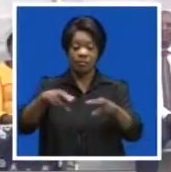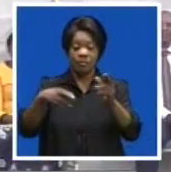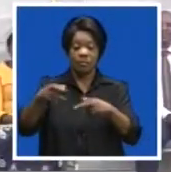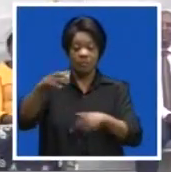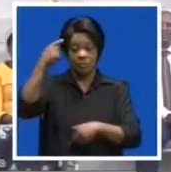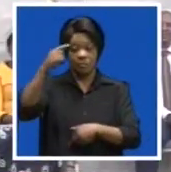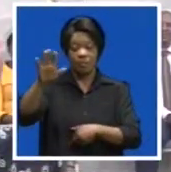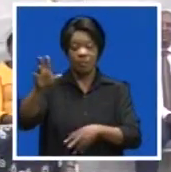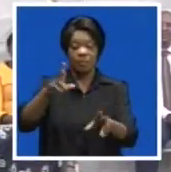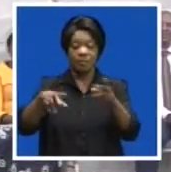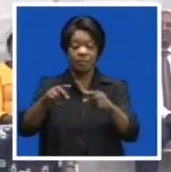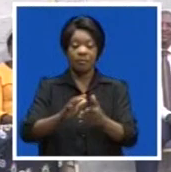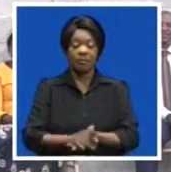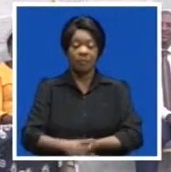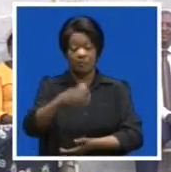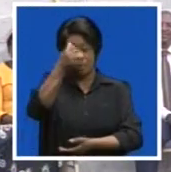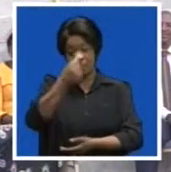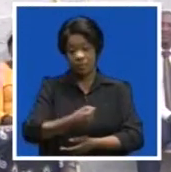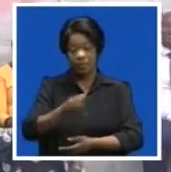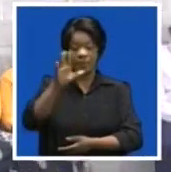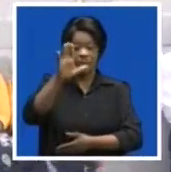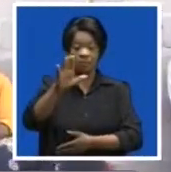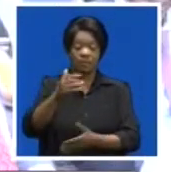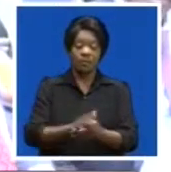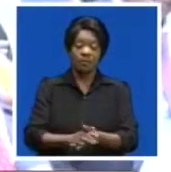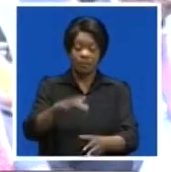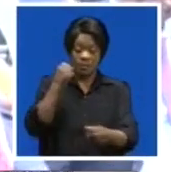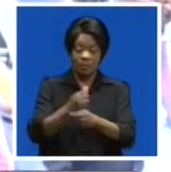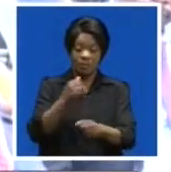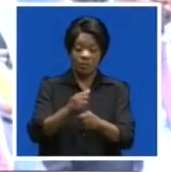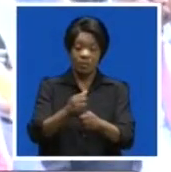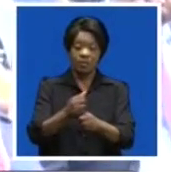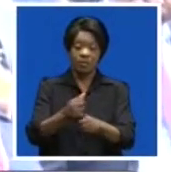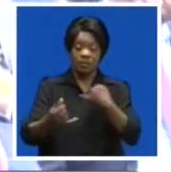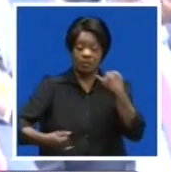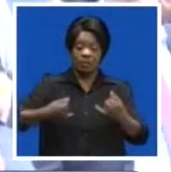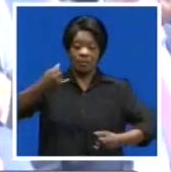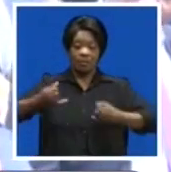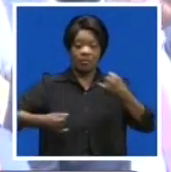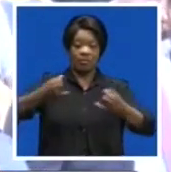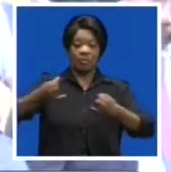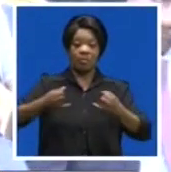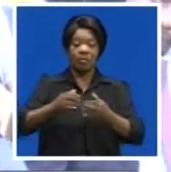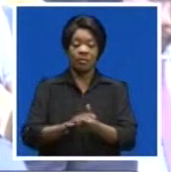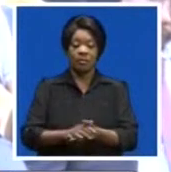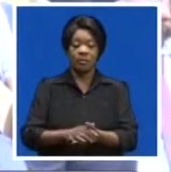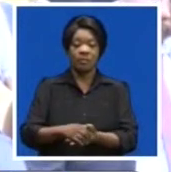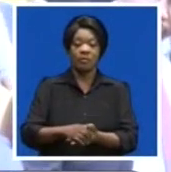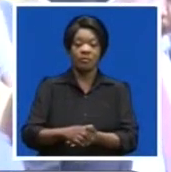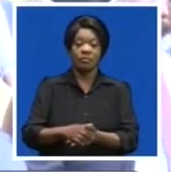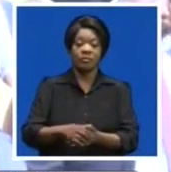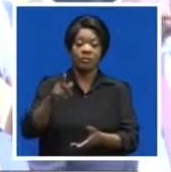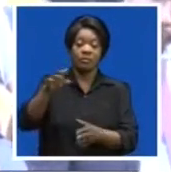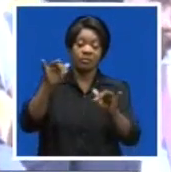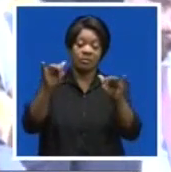members of Parliament of the Southern Province, we enjoy working with you. Here in Choma, we live as one.